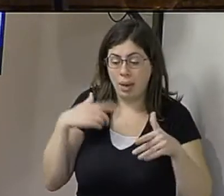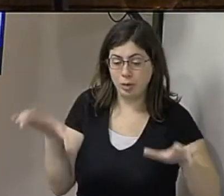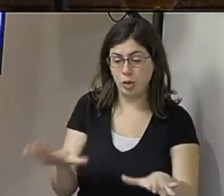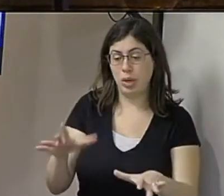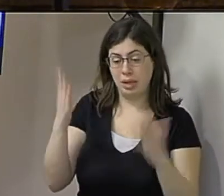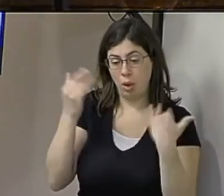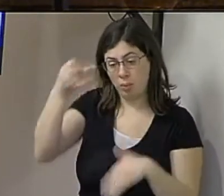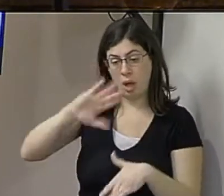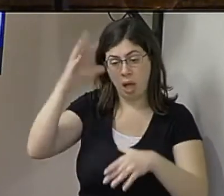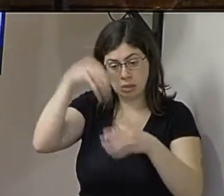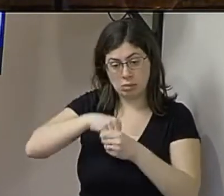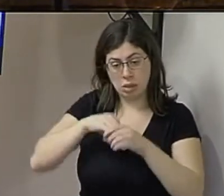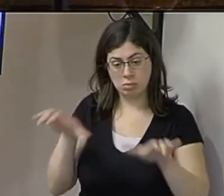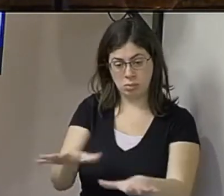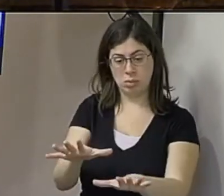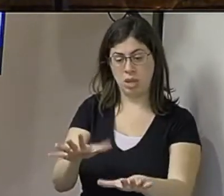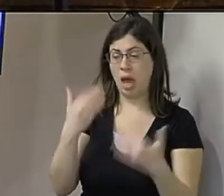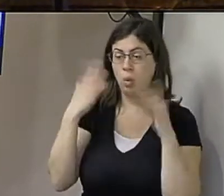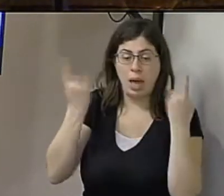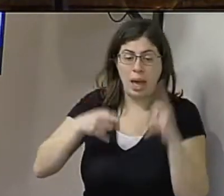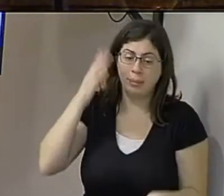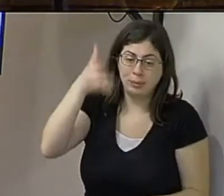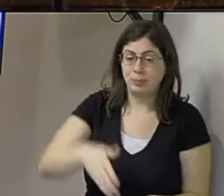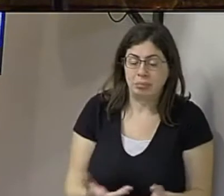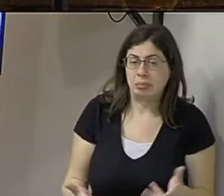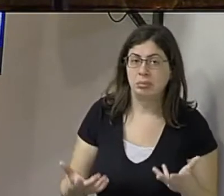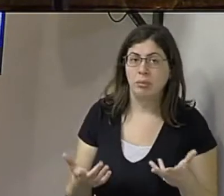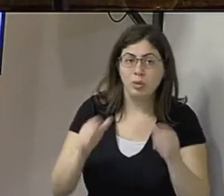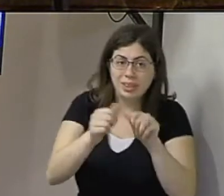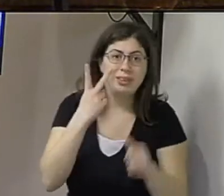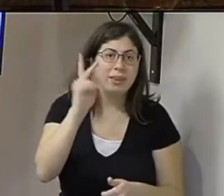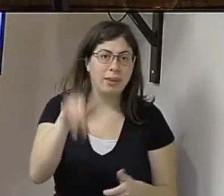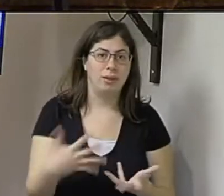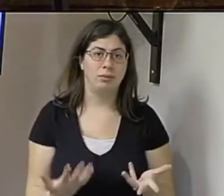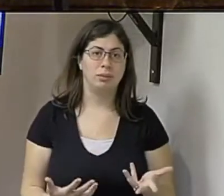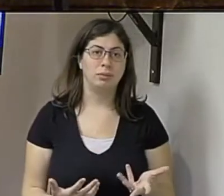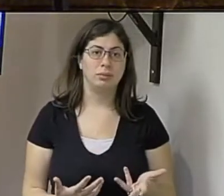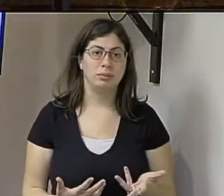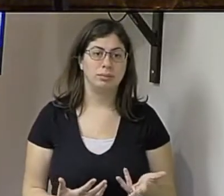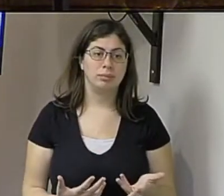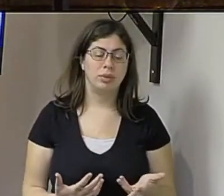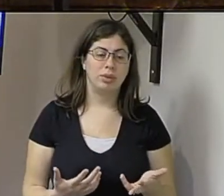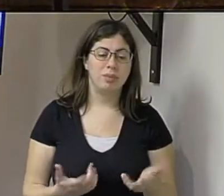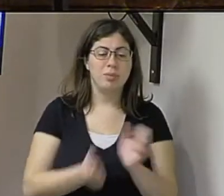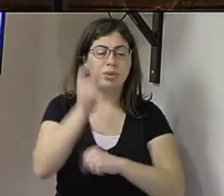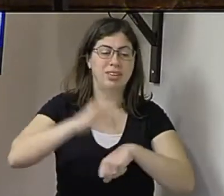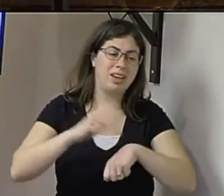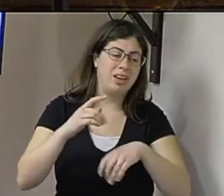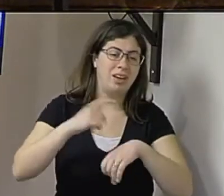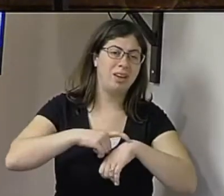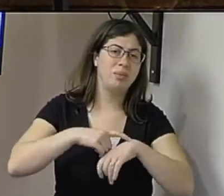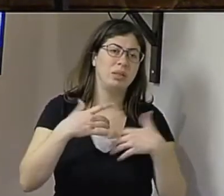I sure hope that the Lord is in this because I don't know what's going to happen, right? And we're going to continue to see that. You know, we tend to do one or the other,